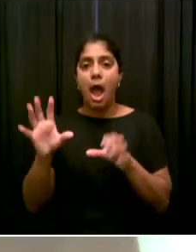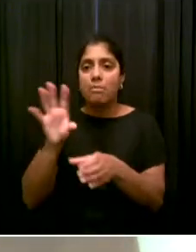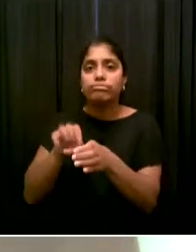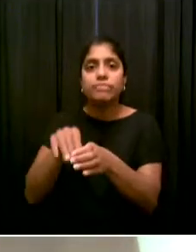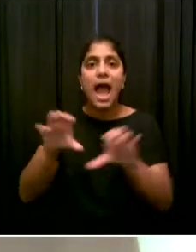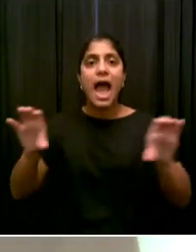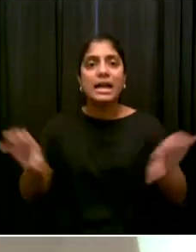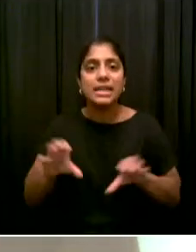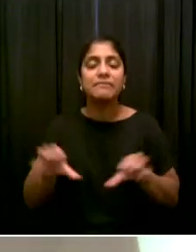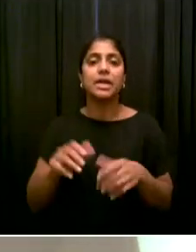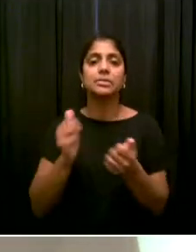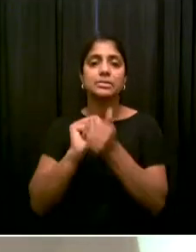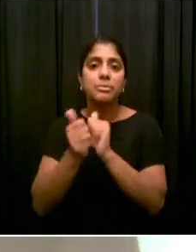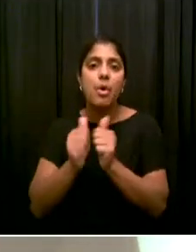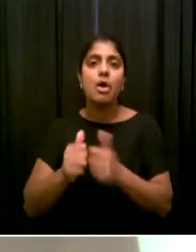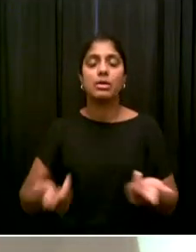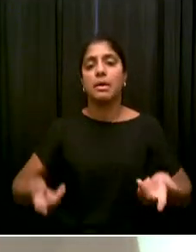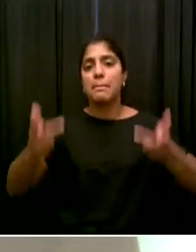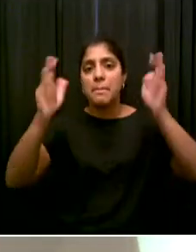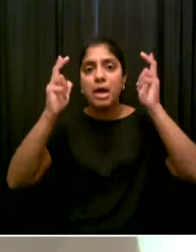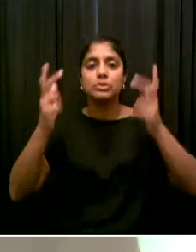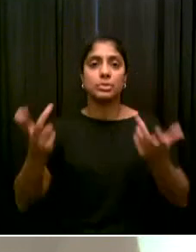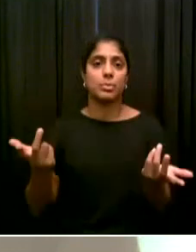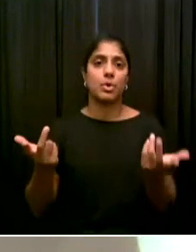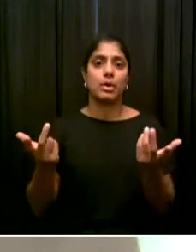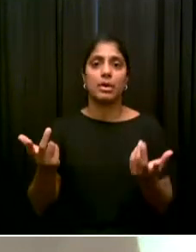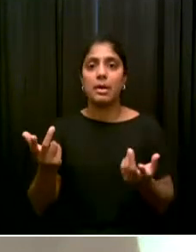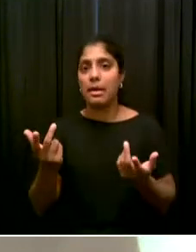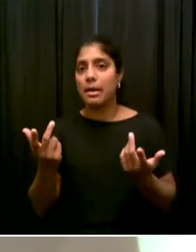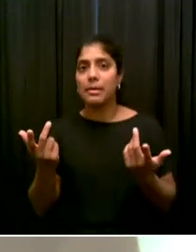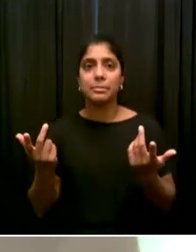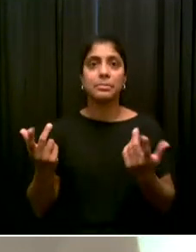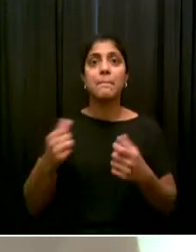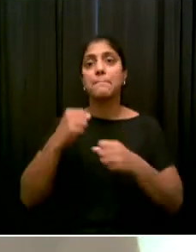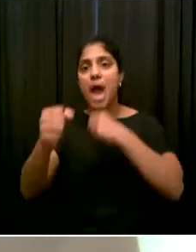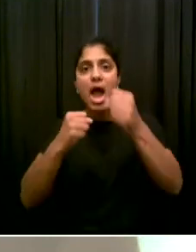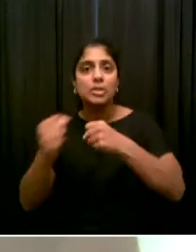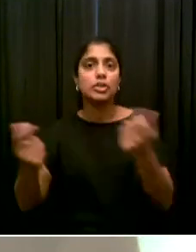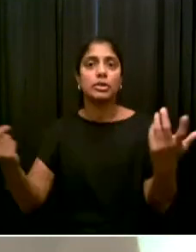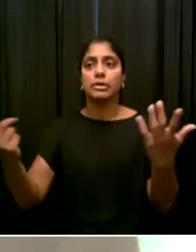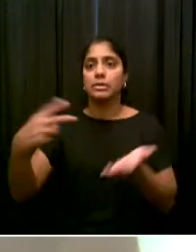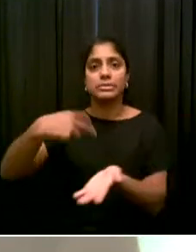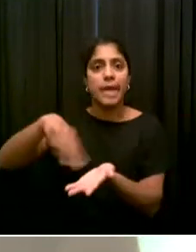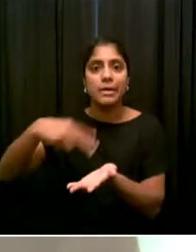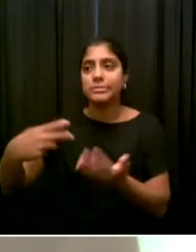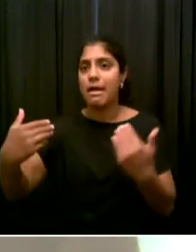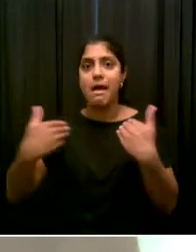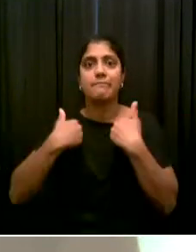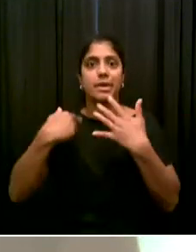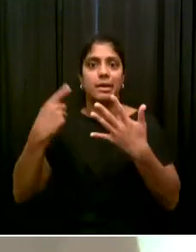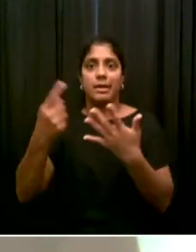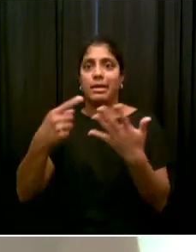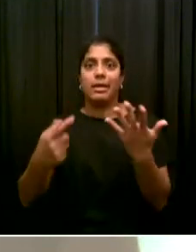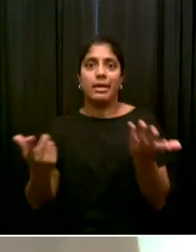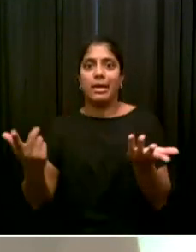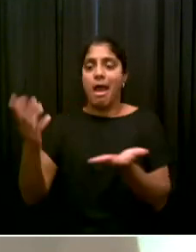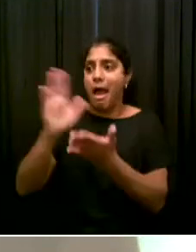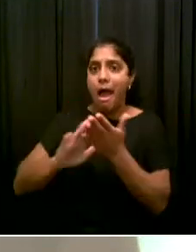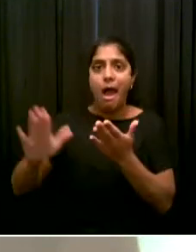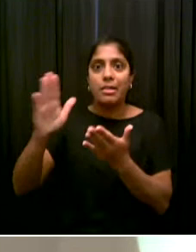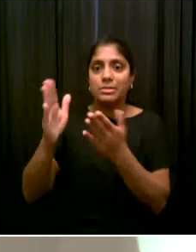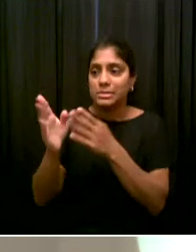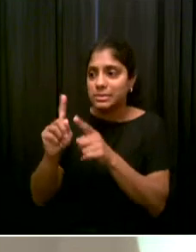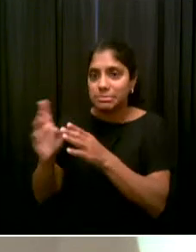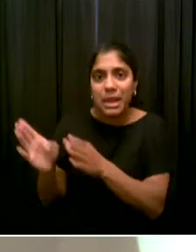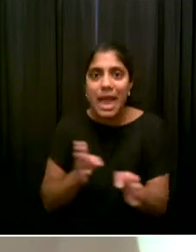programs. There are also so many programs for college and career preparation. Once again, I want to thank Mayor